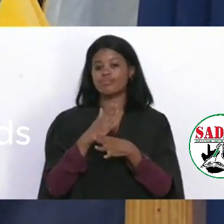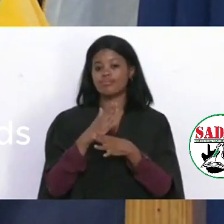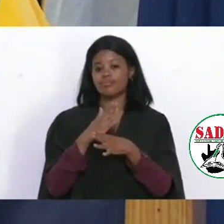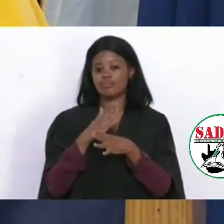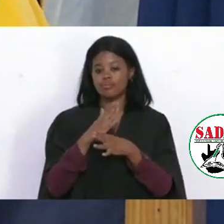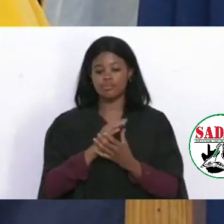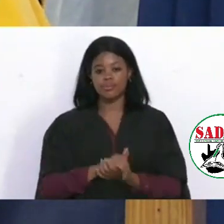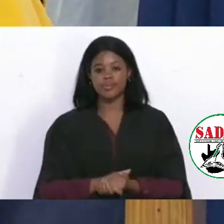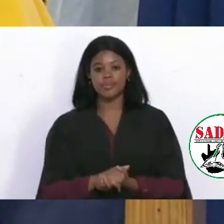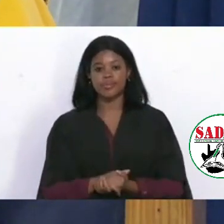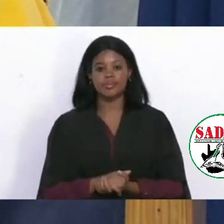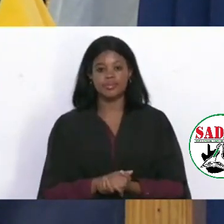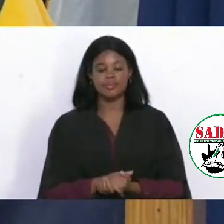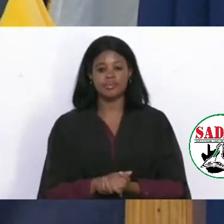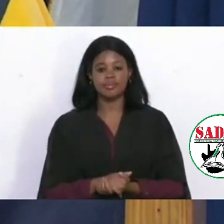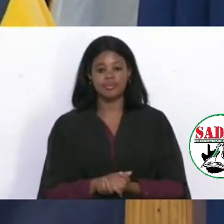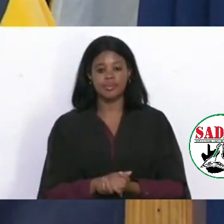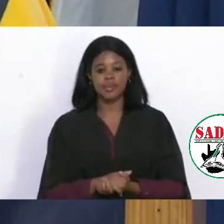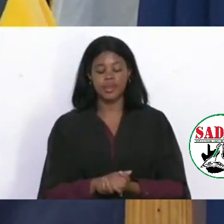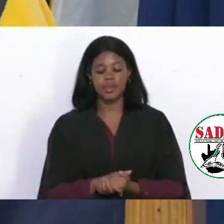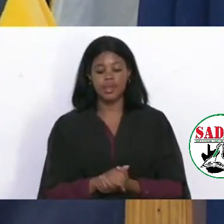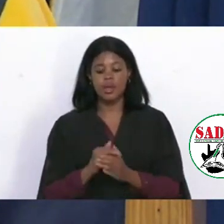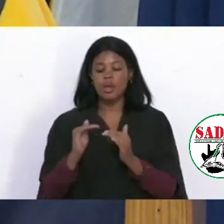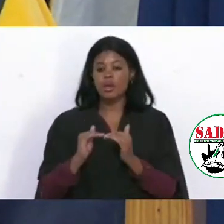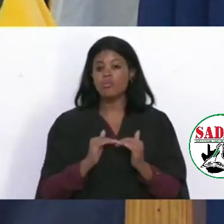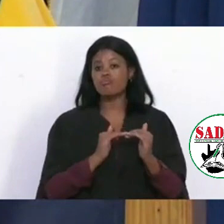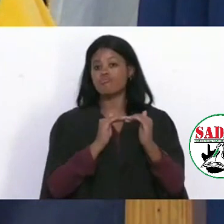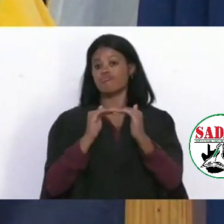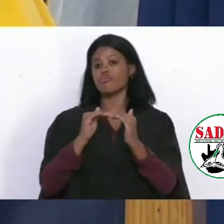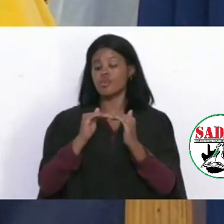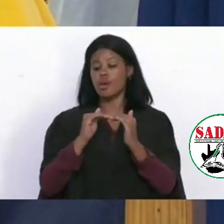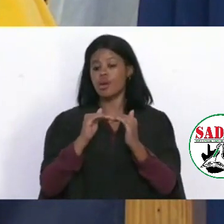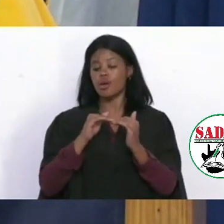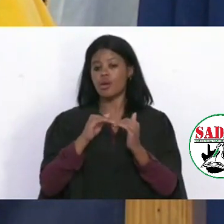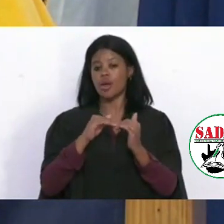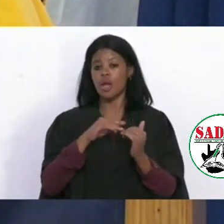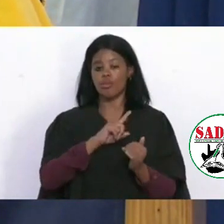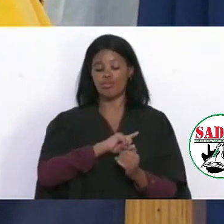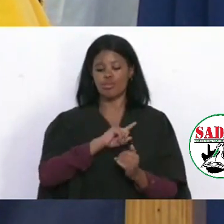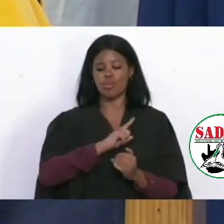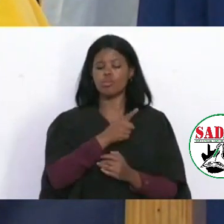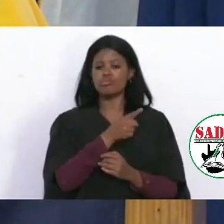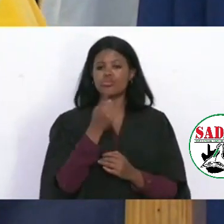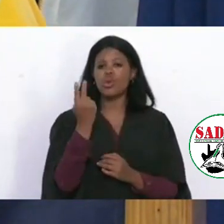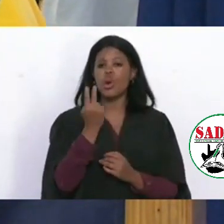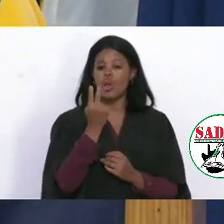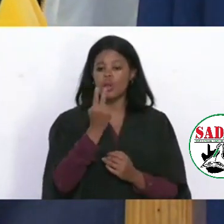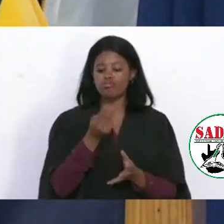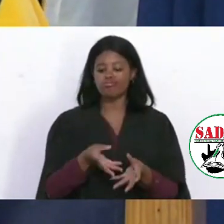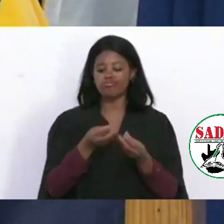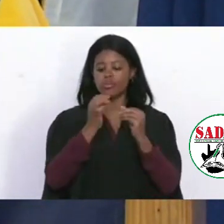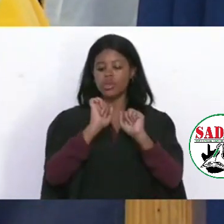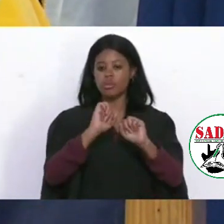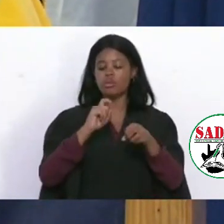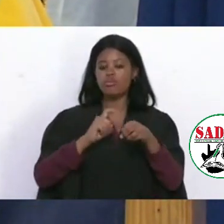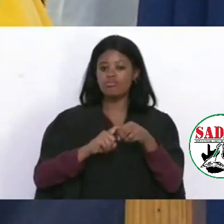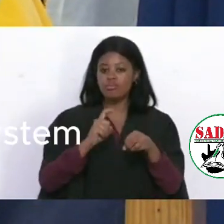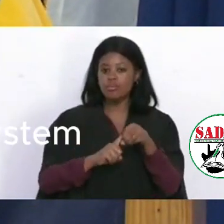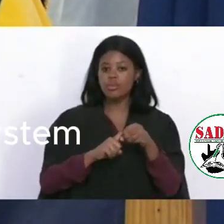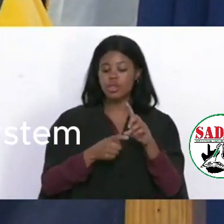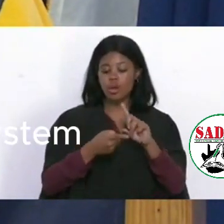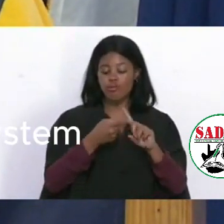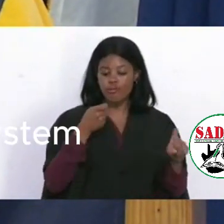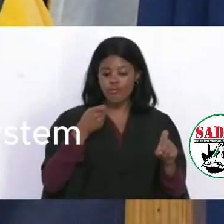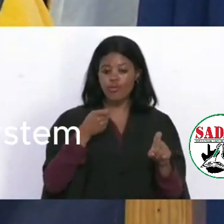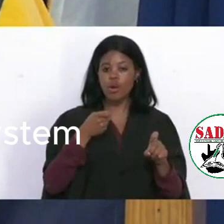subfields. Equally gratifying should be the fact that you are also receiving your qualification